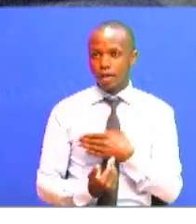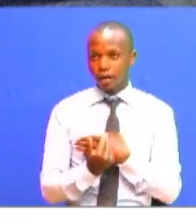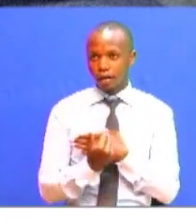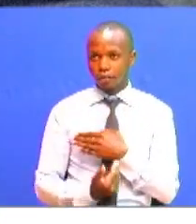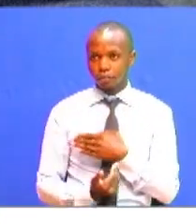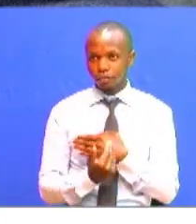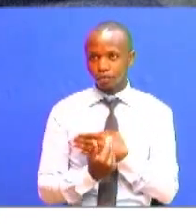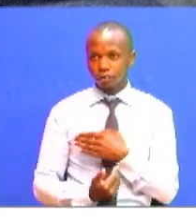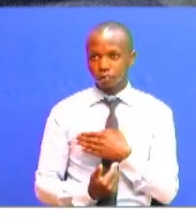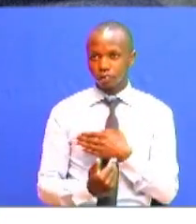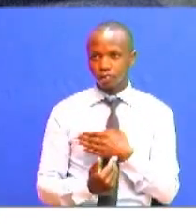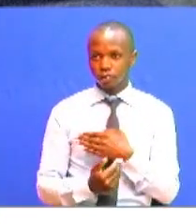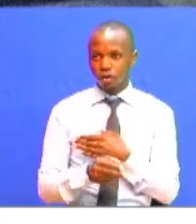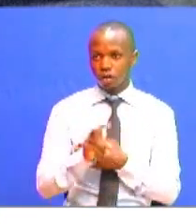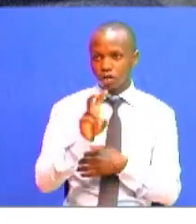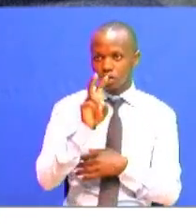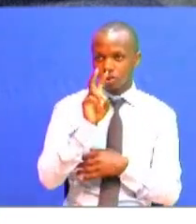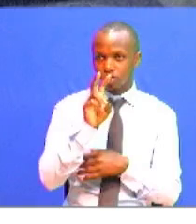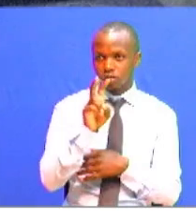unaona,